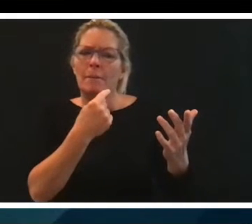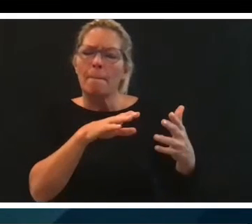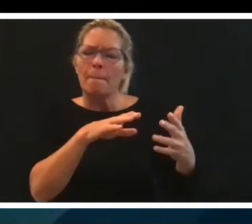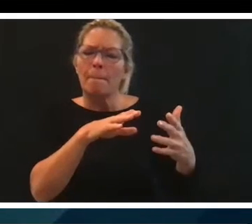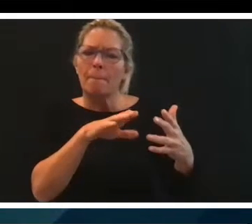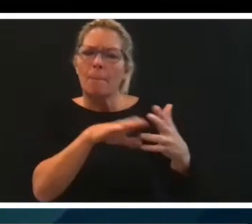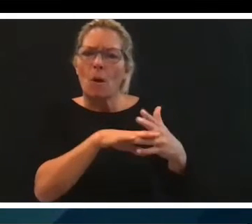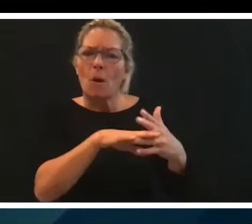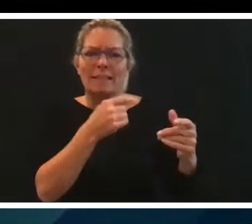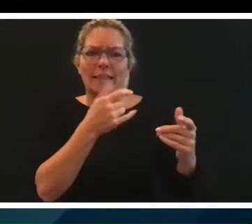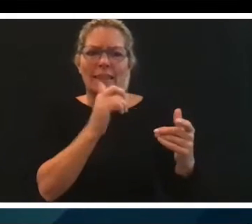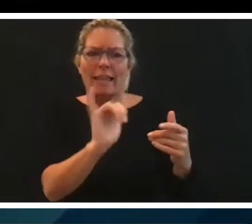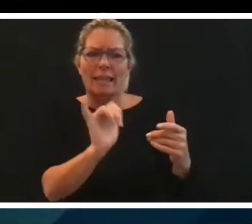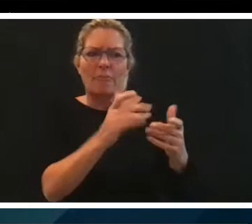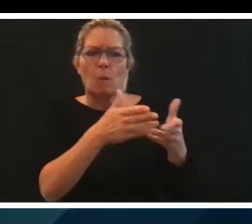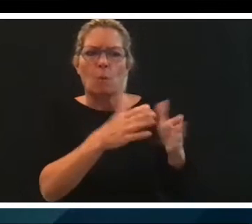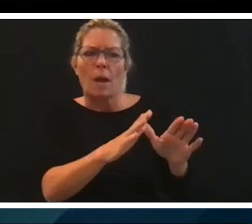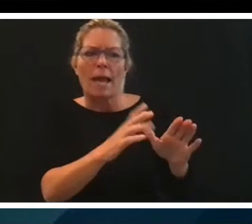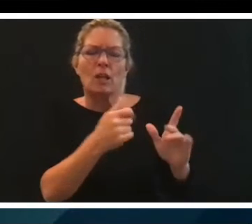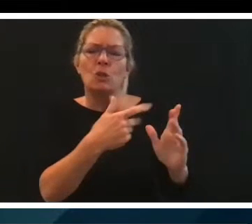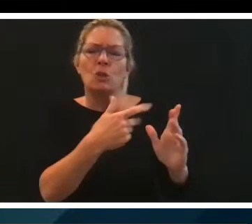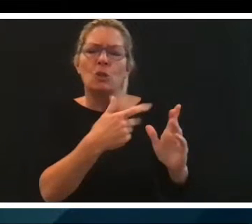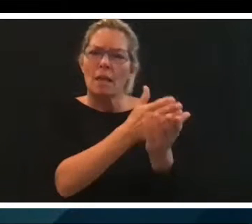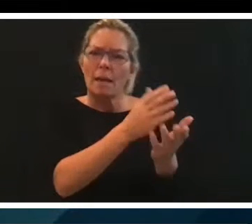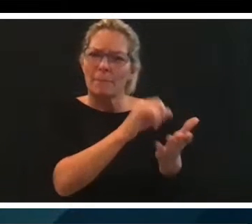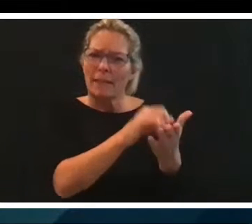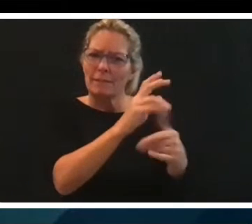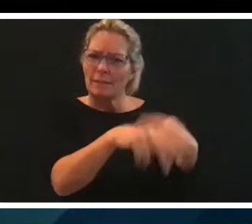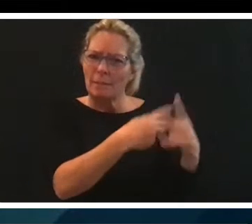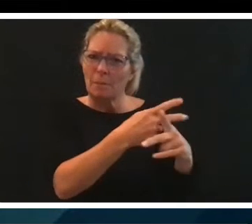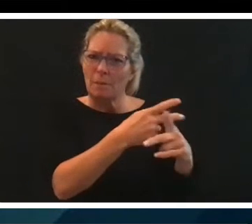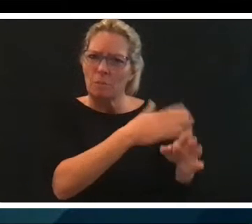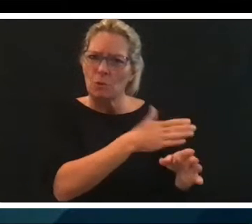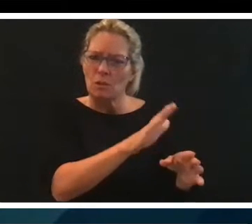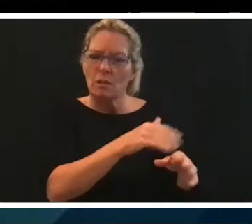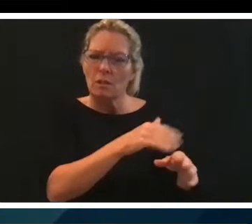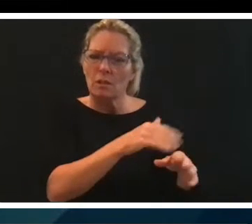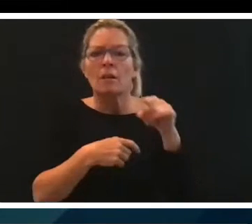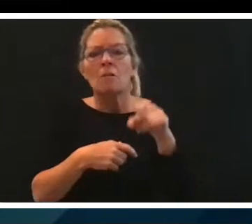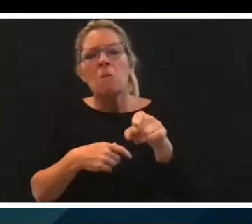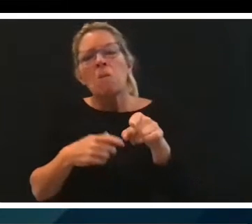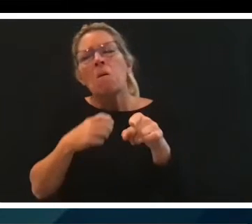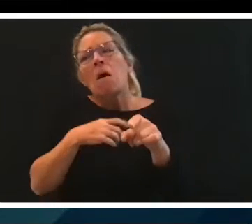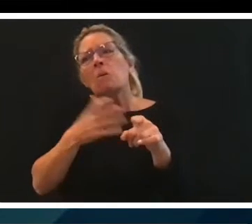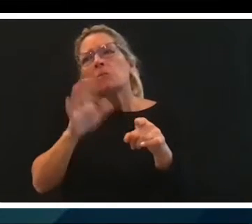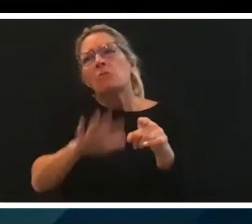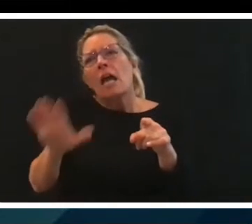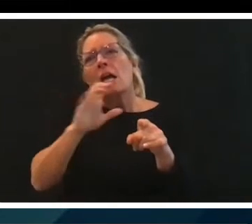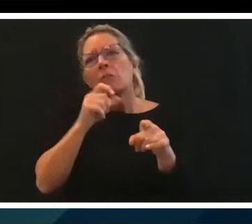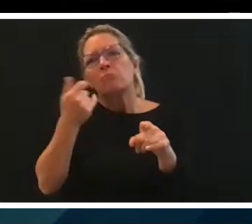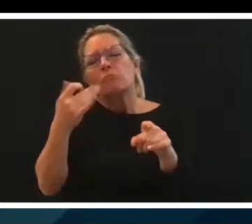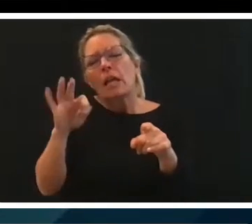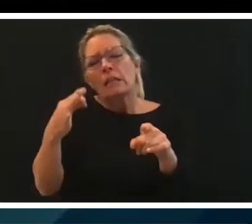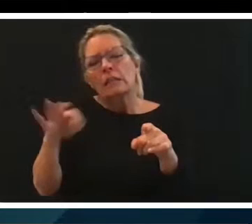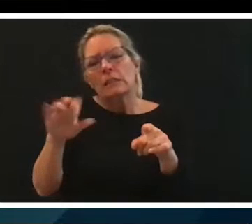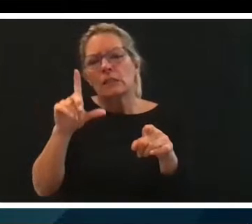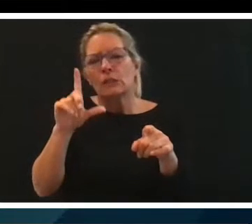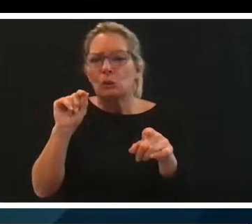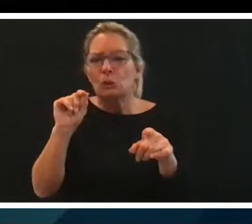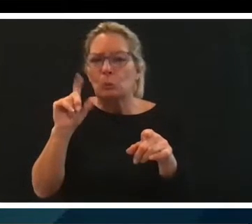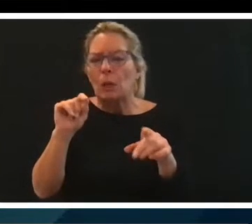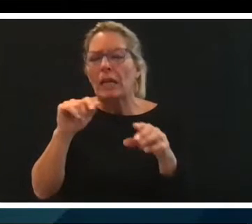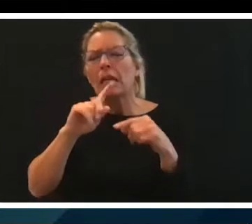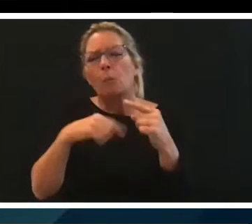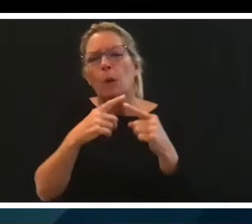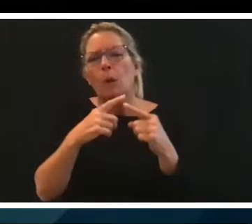was that your musical life? I was probably 19 or 20 when I started doing that, and probably